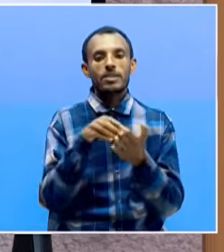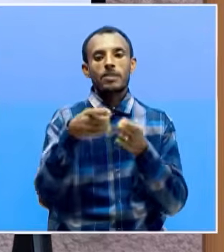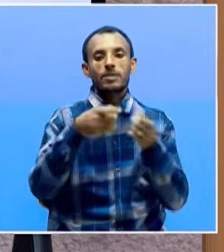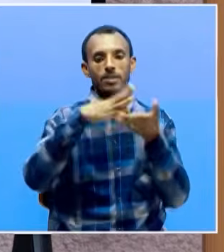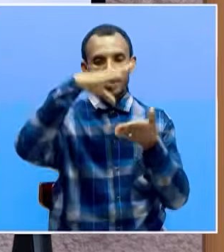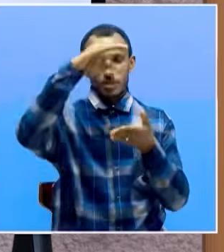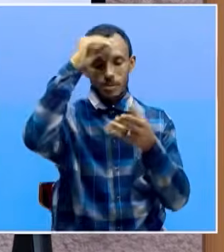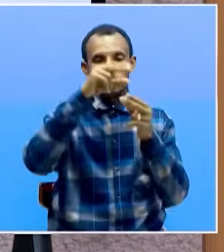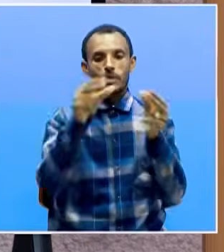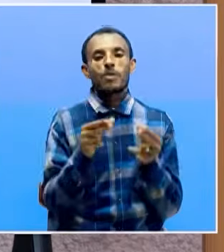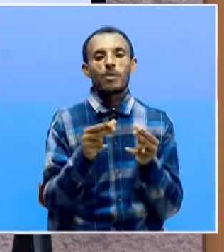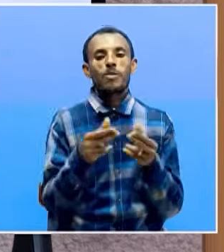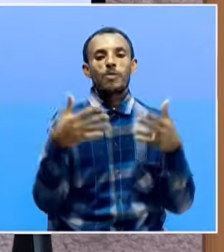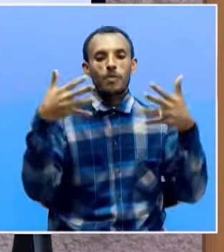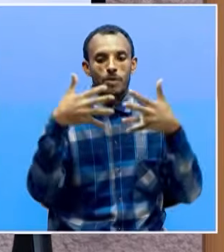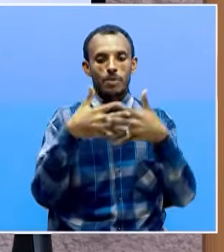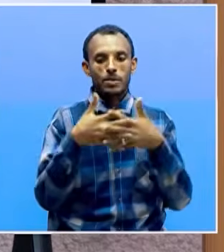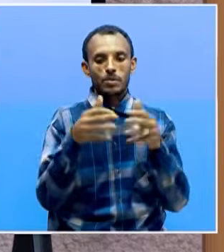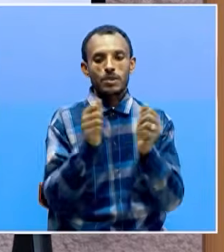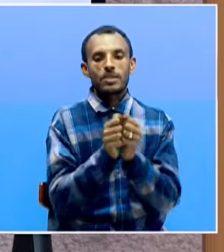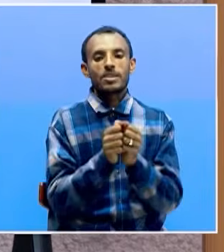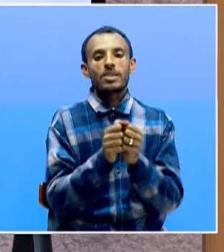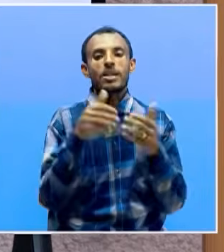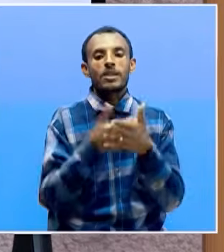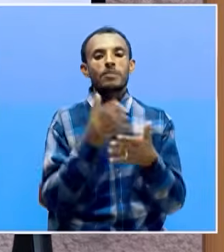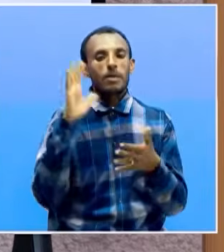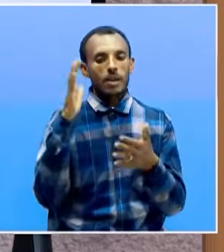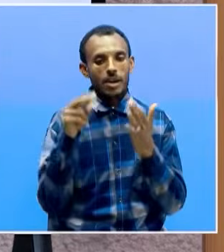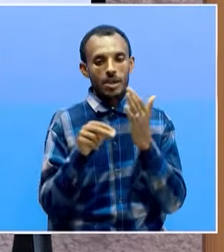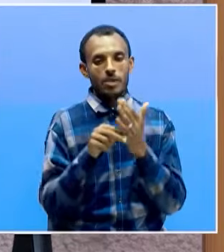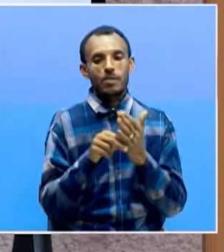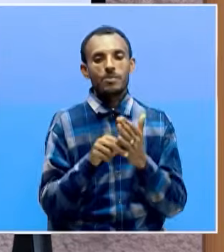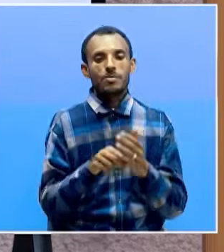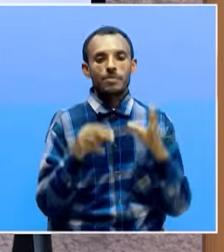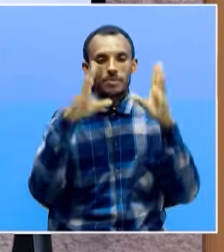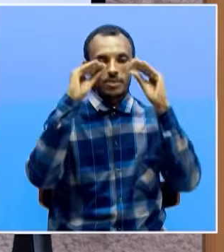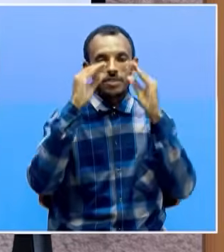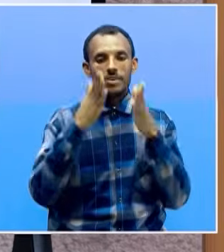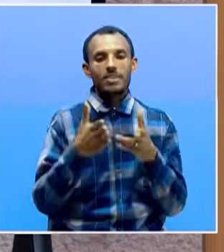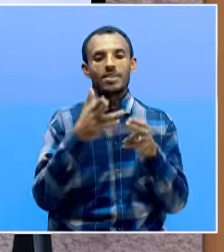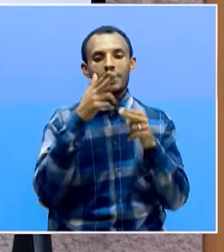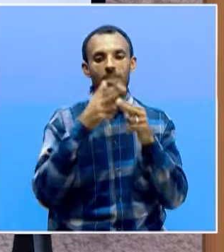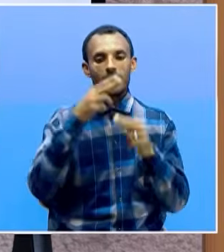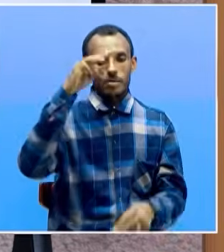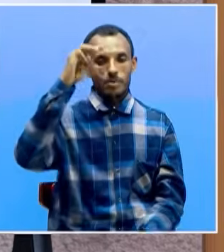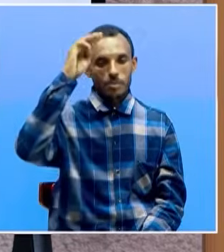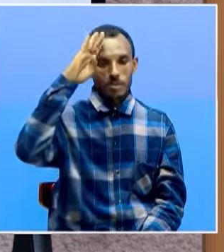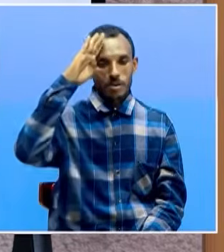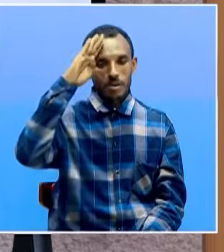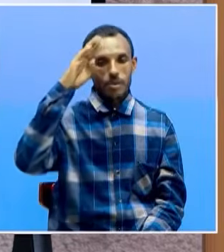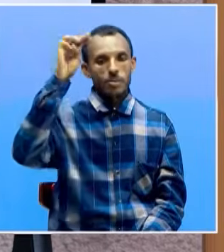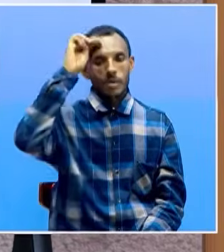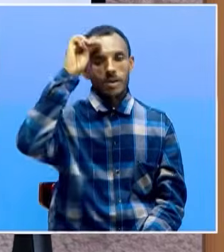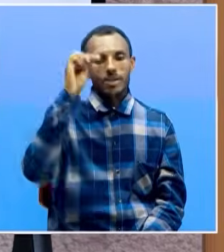City Administration Education Bureau in collaboration with Addis Media Network, and I am Bezuna